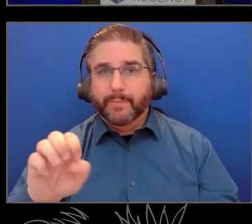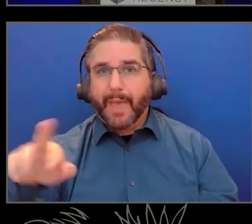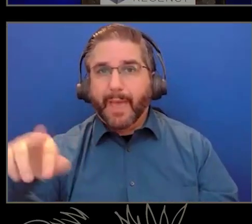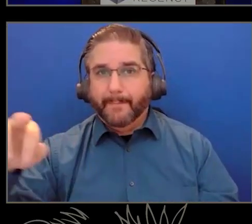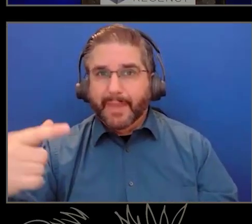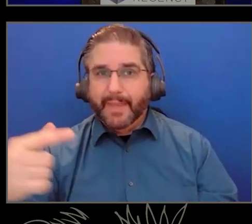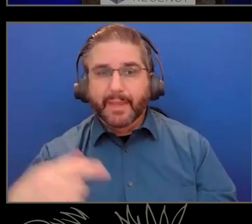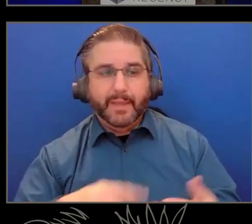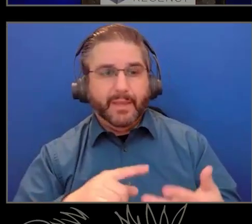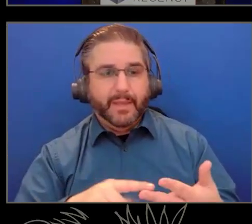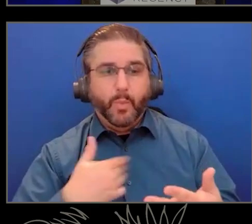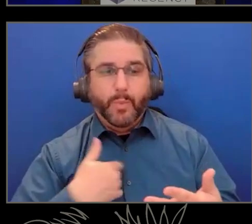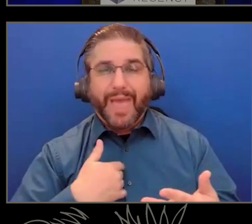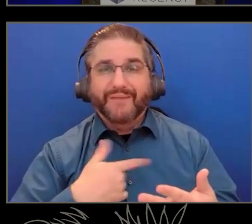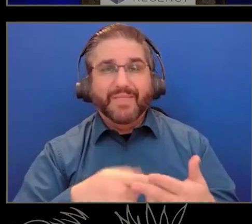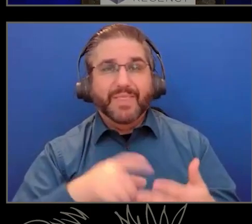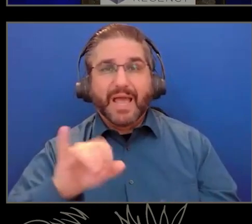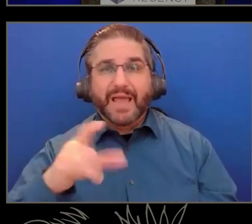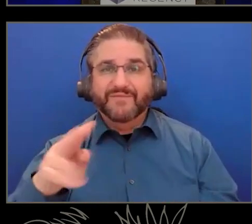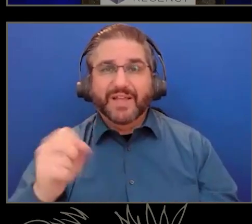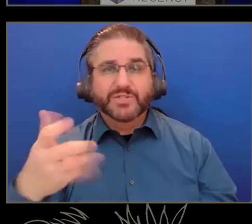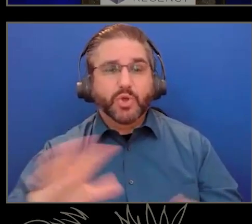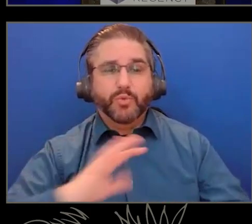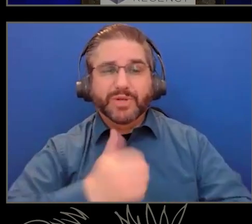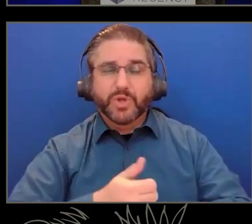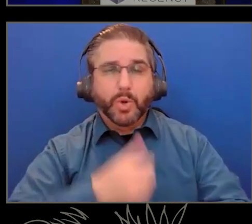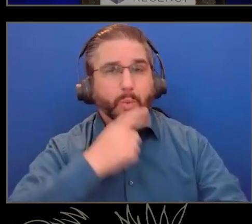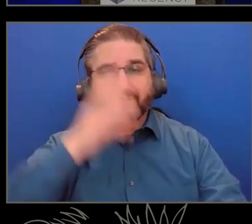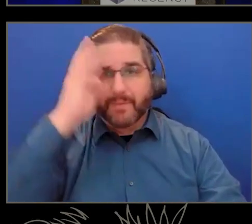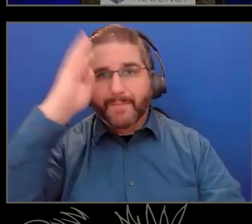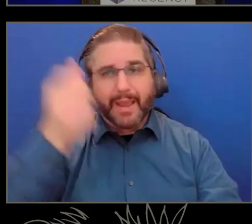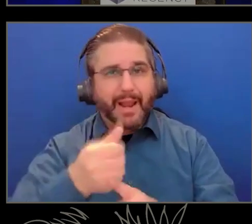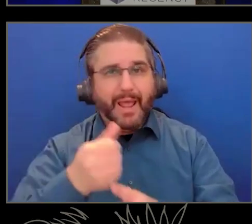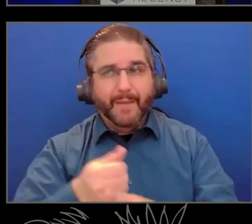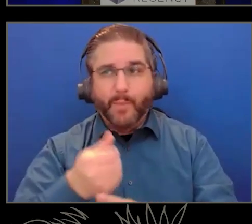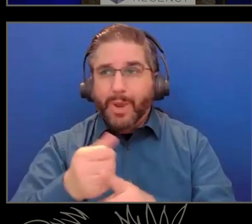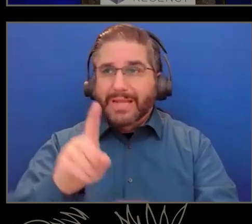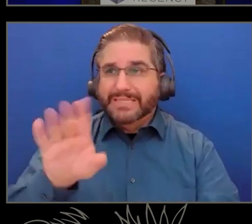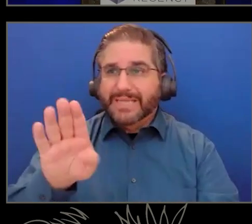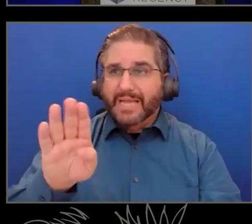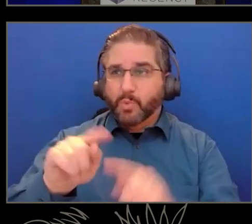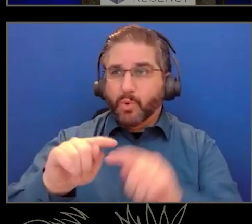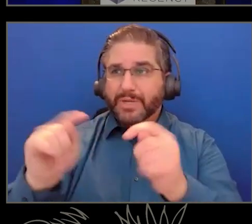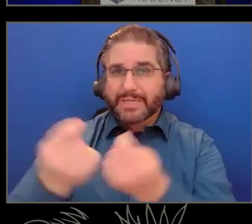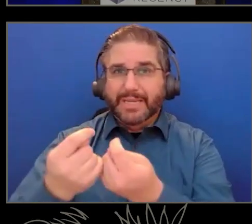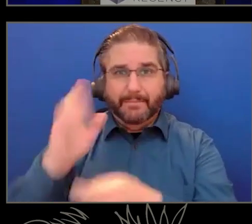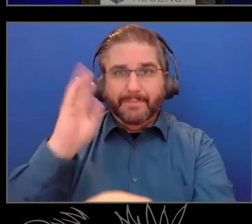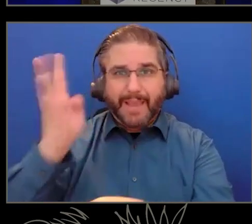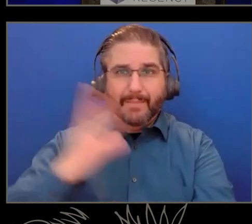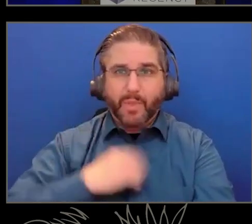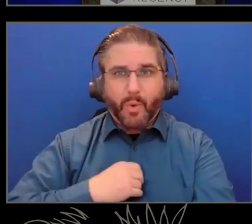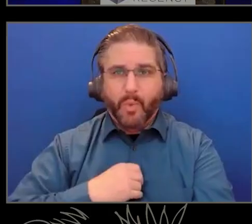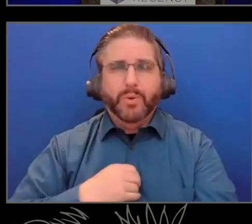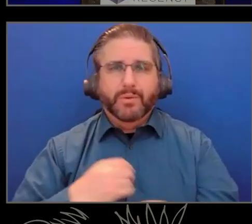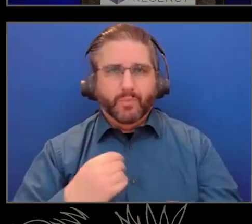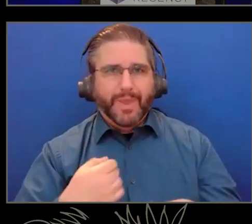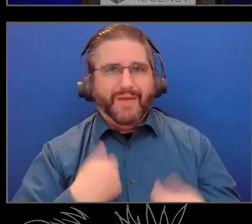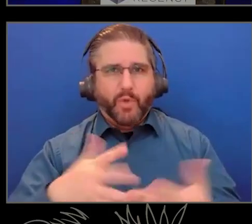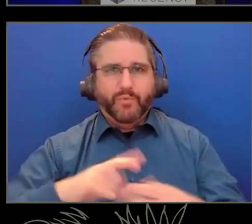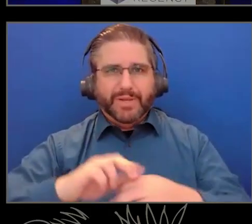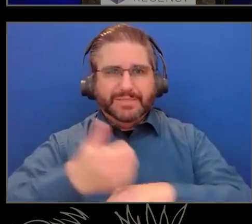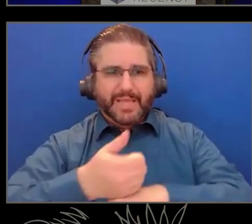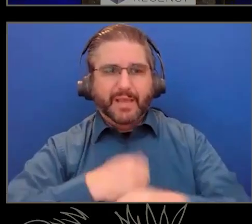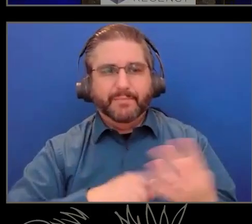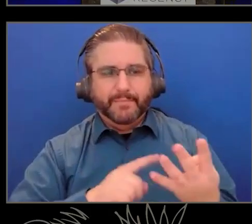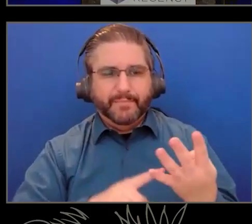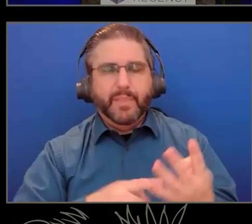already decided in document. You don't have to make them all up. You don't have to have the dashboard team making up their conventions while you're making up your own. And you get that